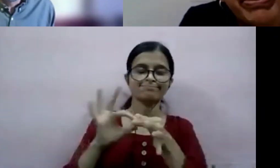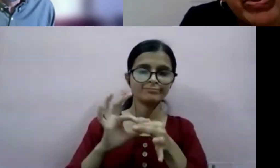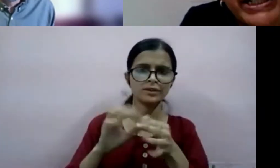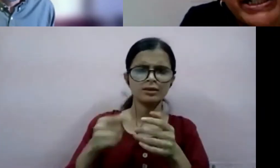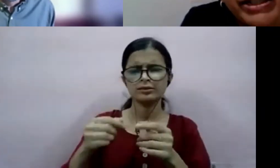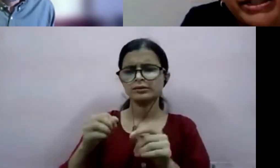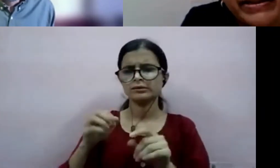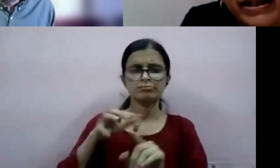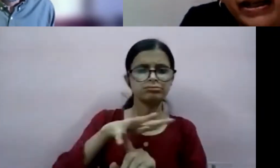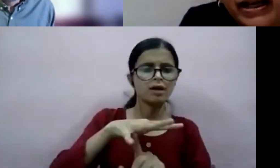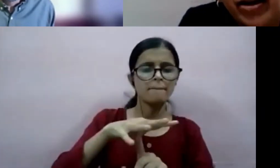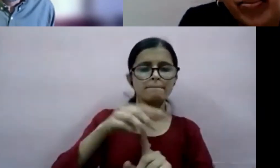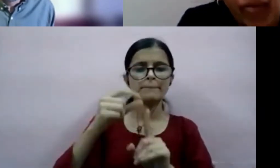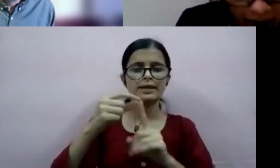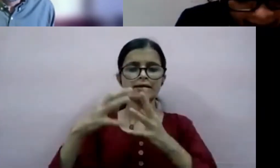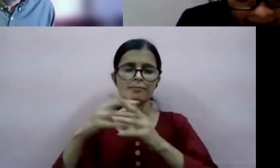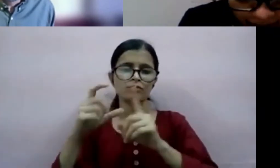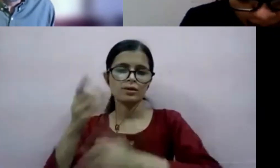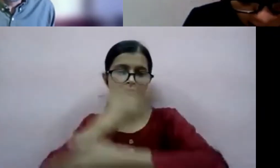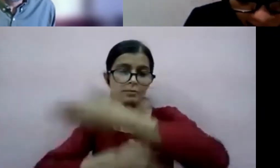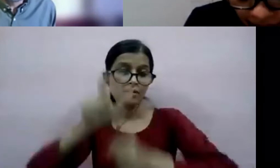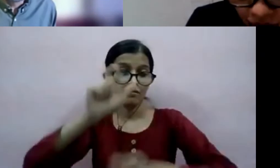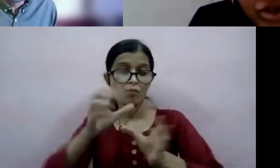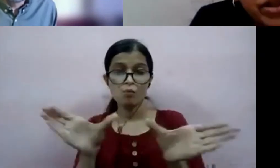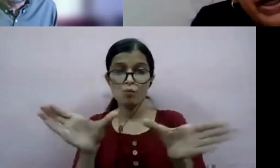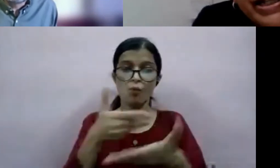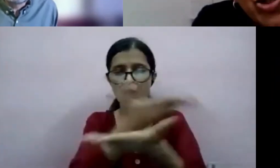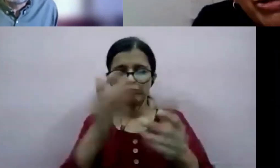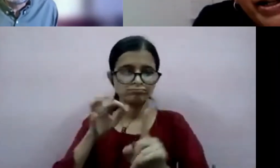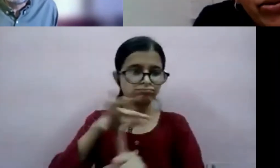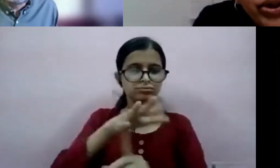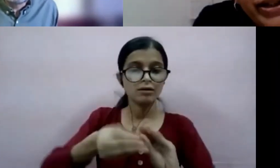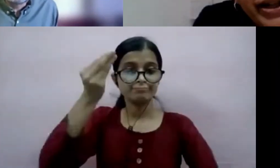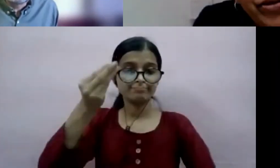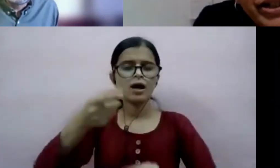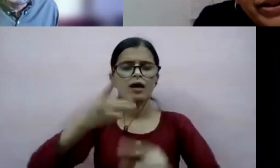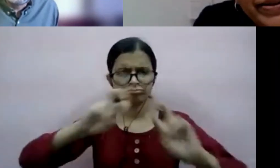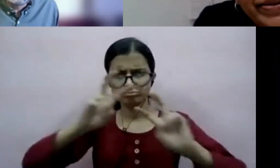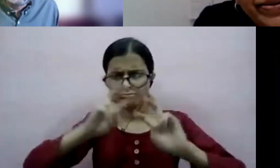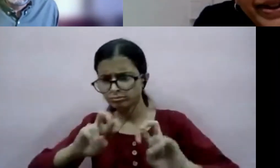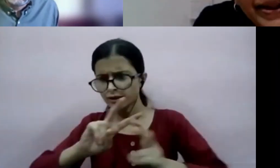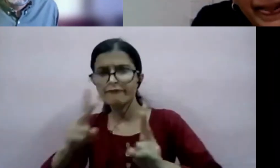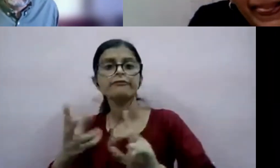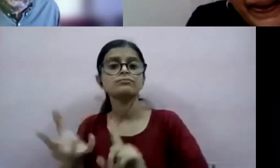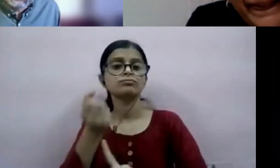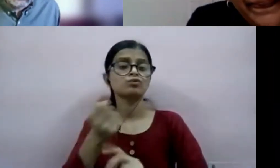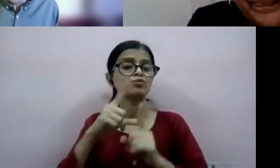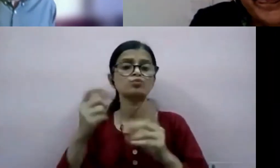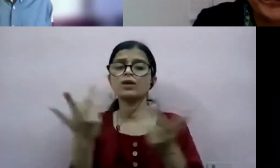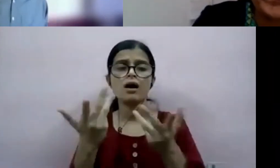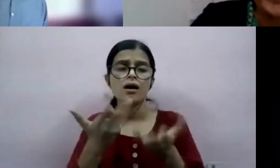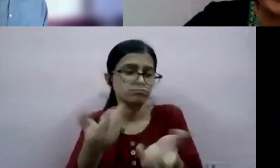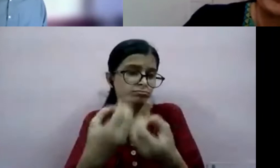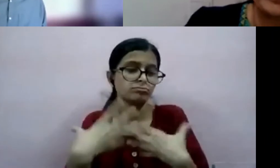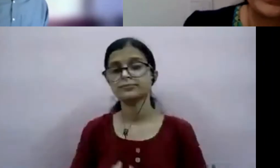on people with disabilities and the research that needs to be done within that field. Well, I think